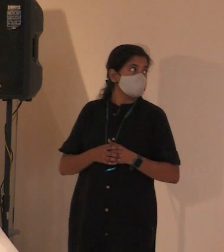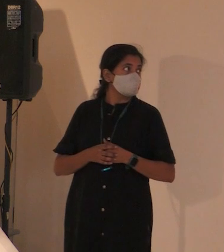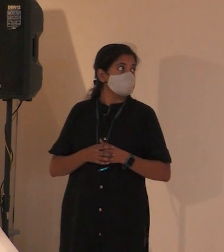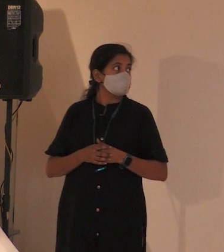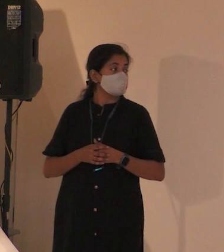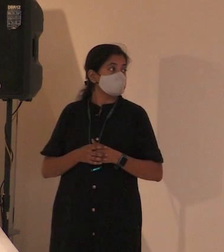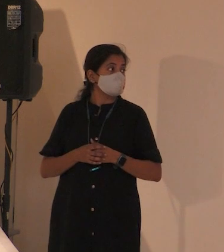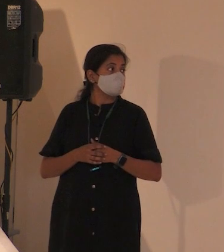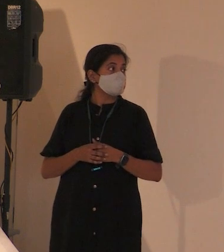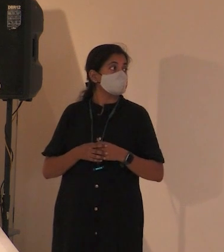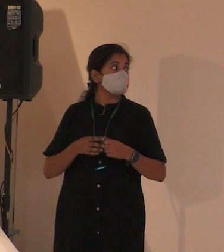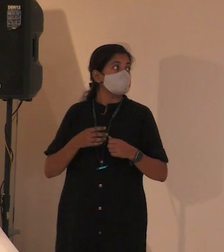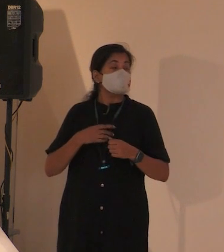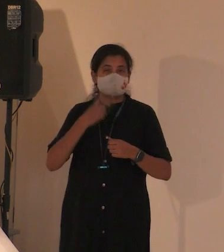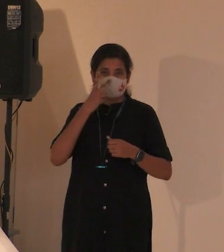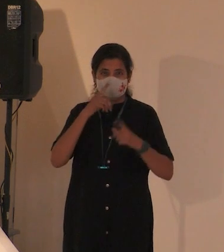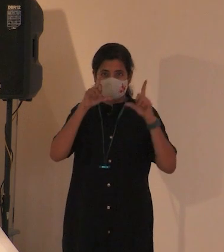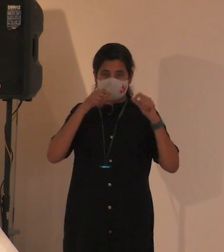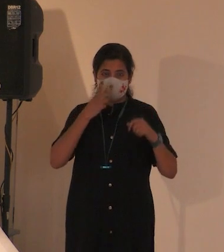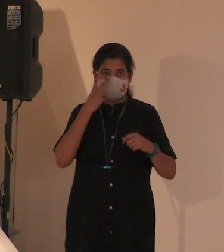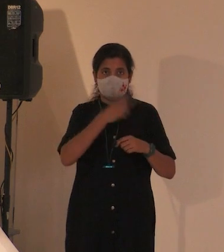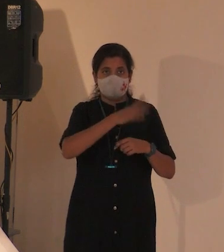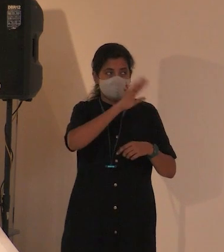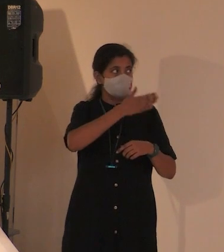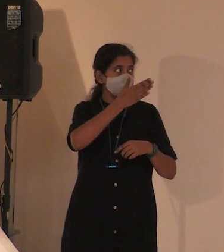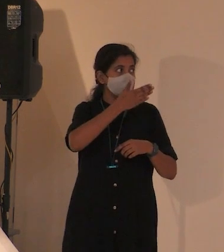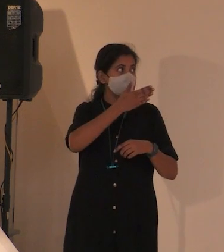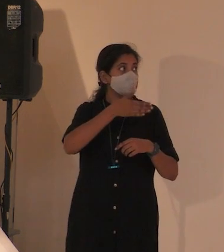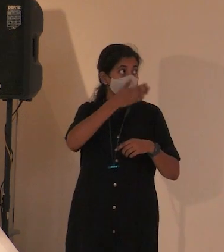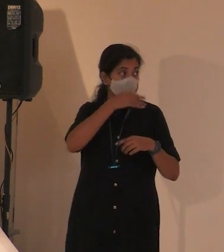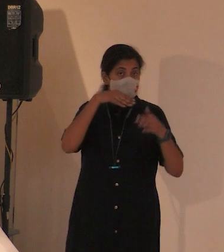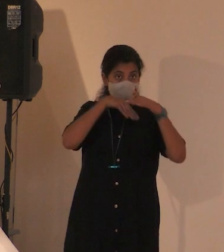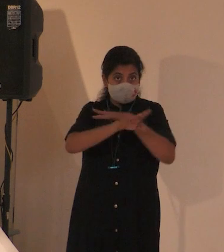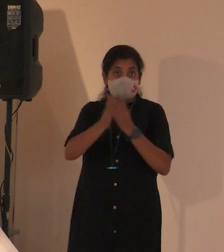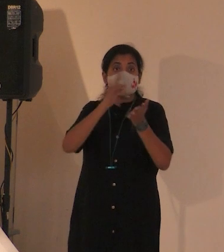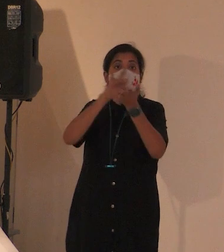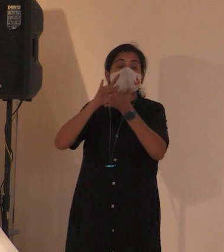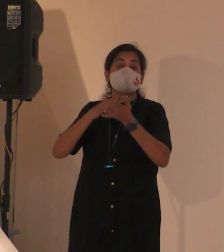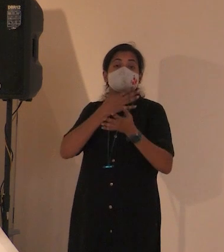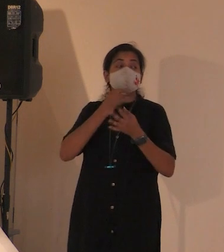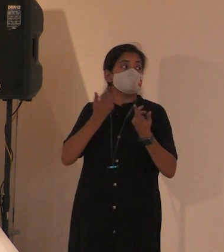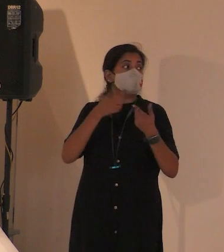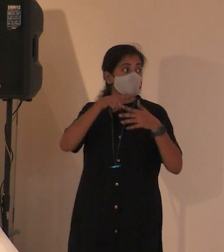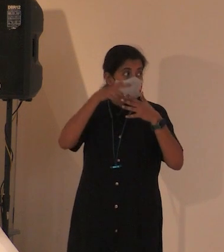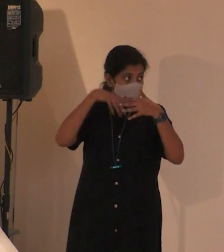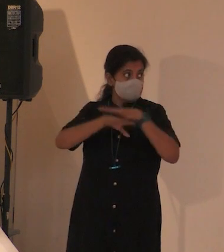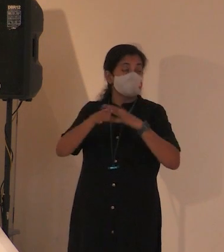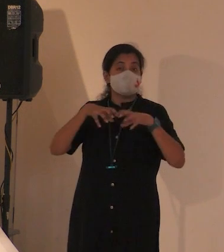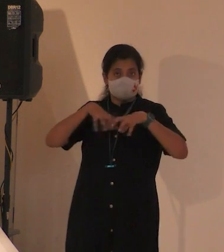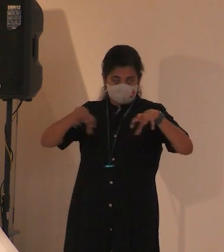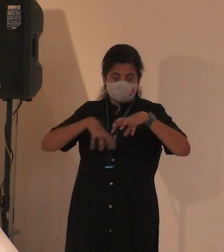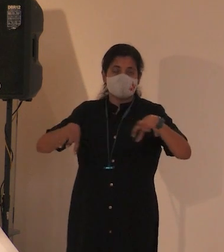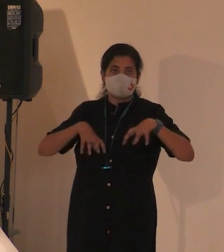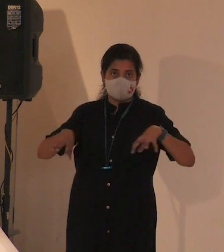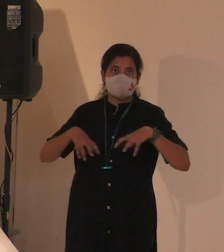So I think you guys have seen mostly how the museum is spaced out. We have divided the museum